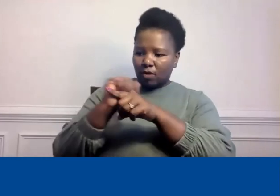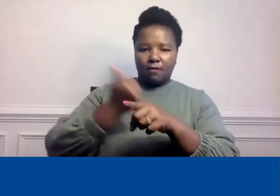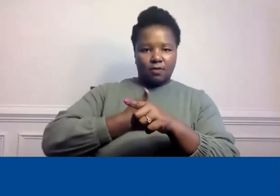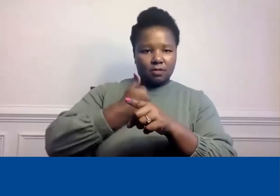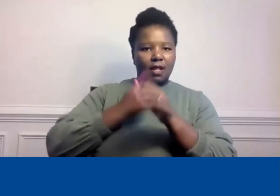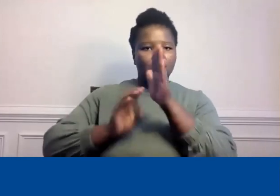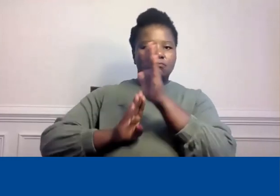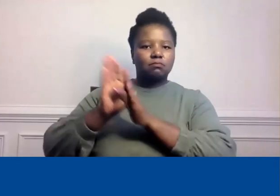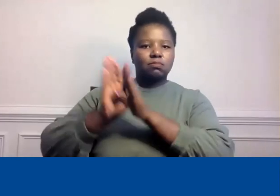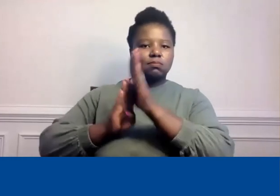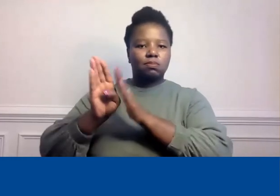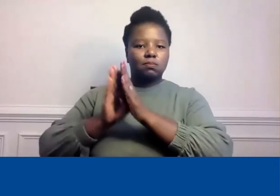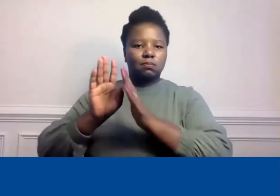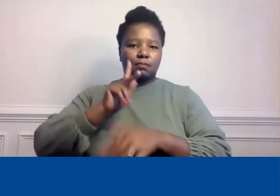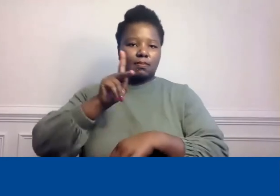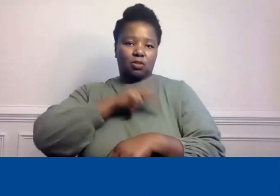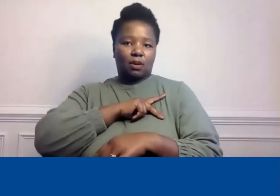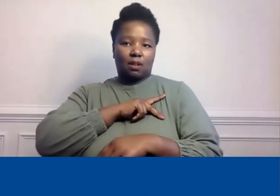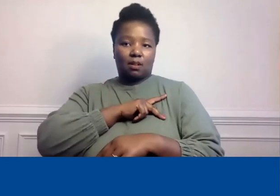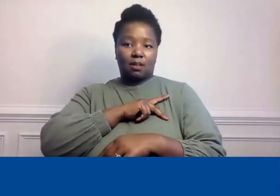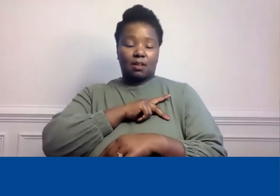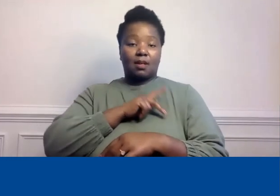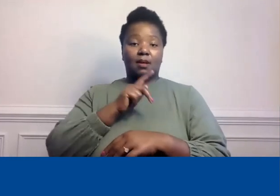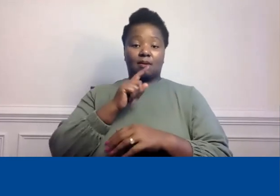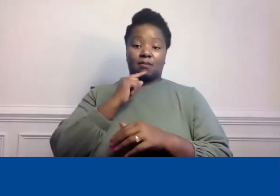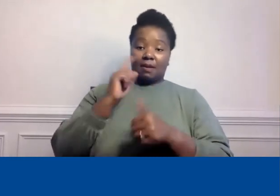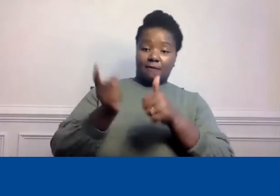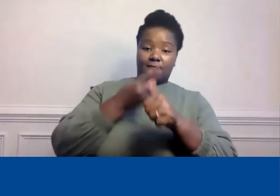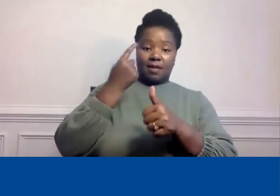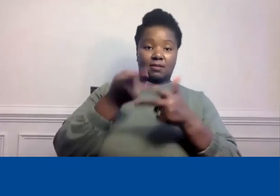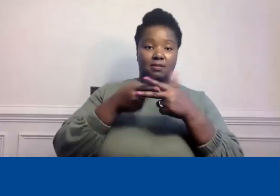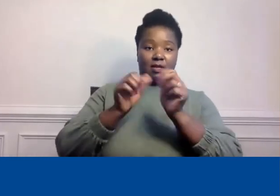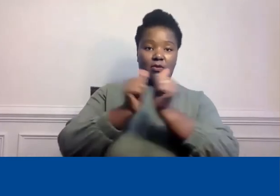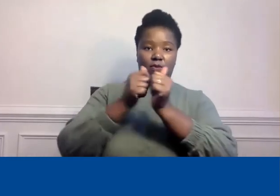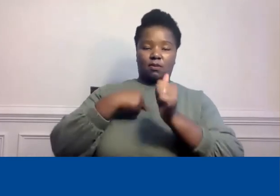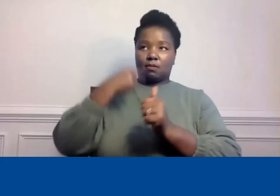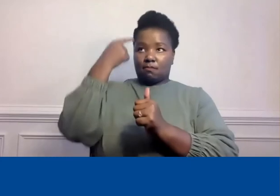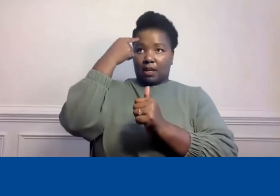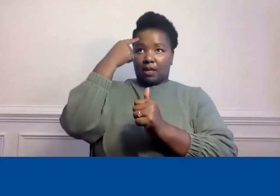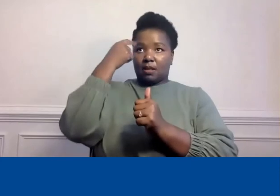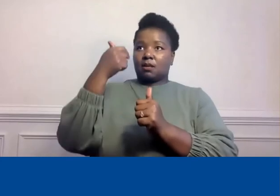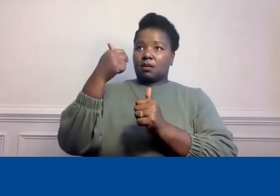And so, I think that starts with the mindset that we're going to invest in you and we expect you to invest in programs.